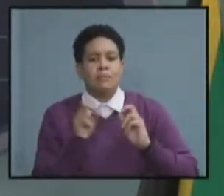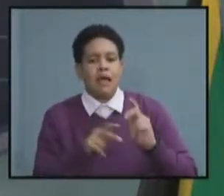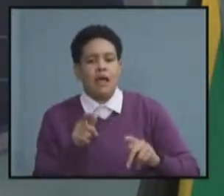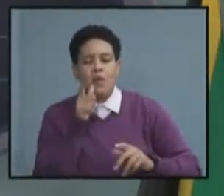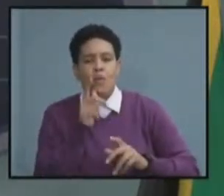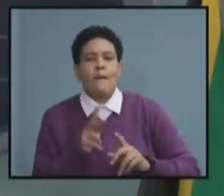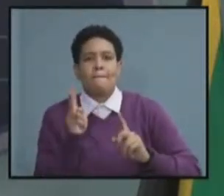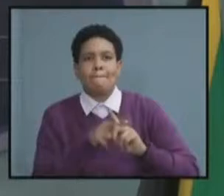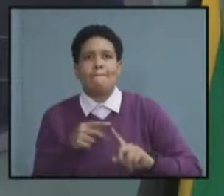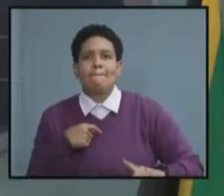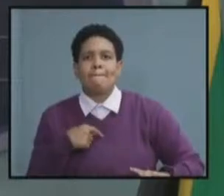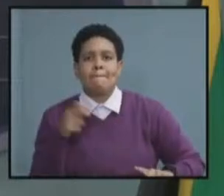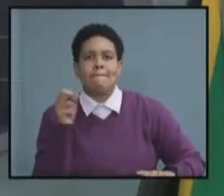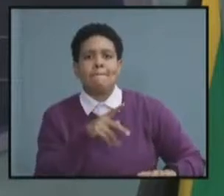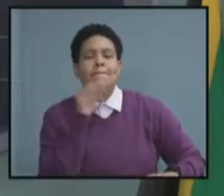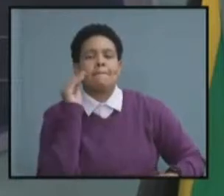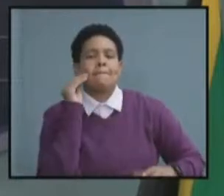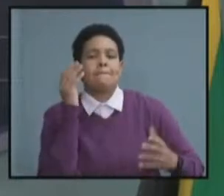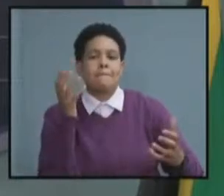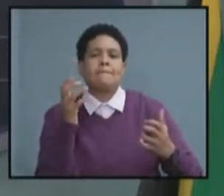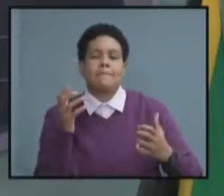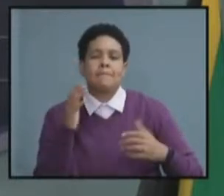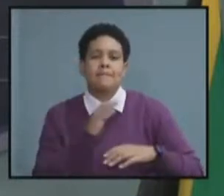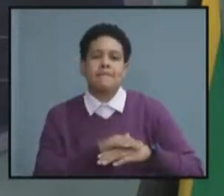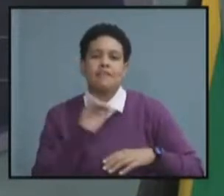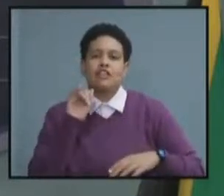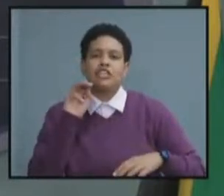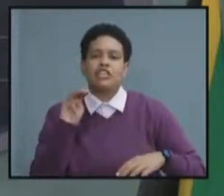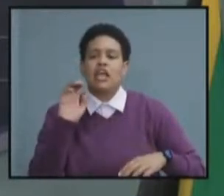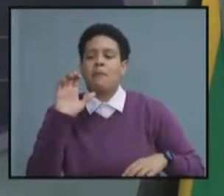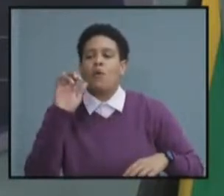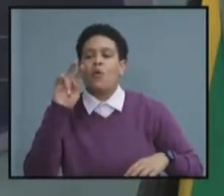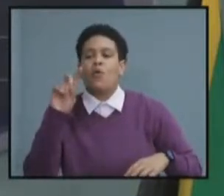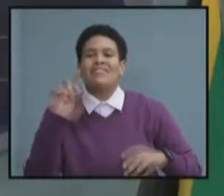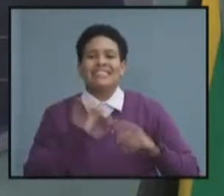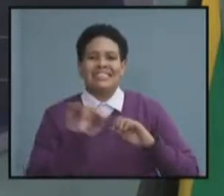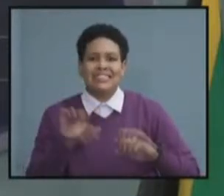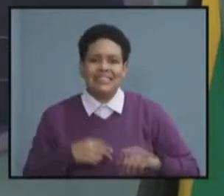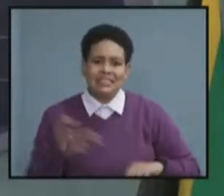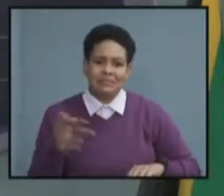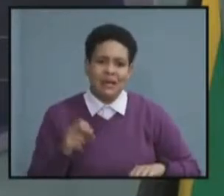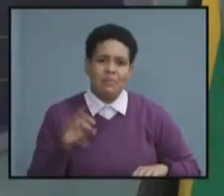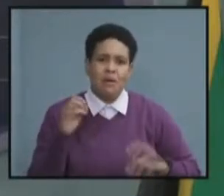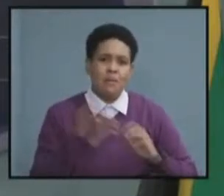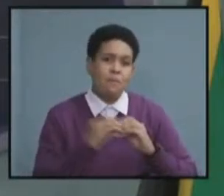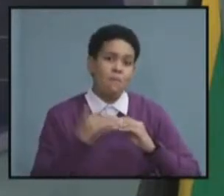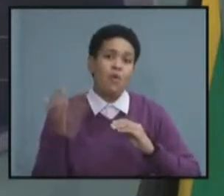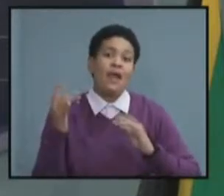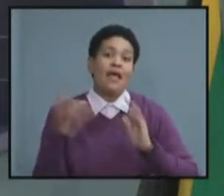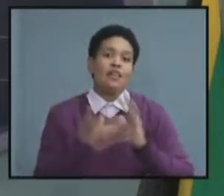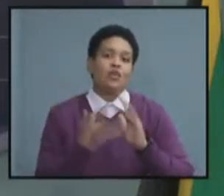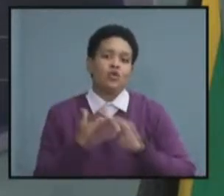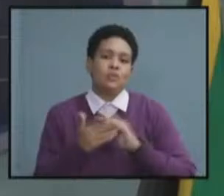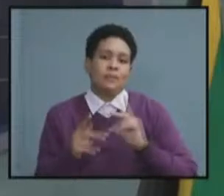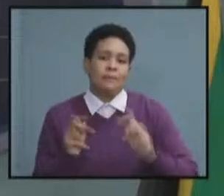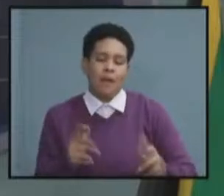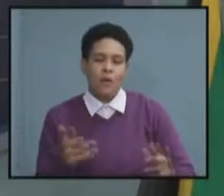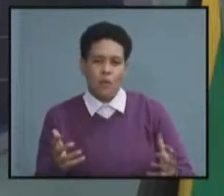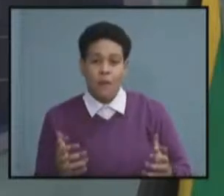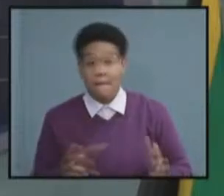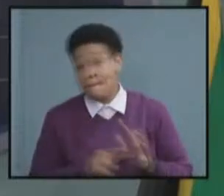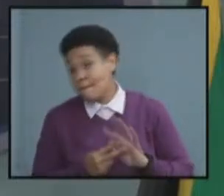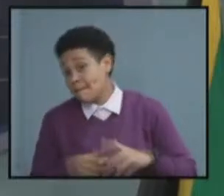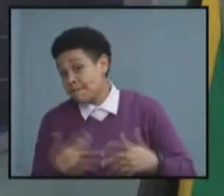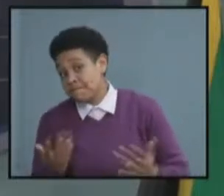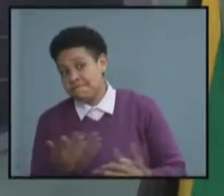have applied to return on the COVID system. What this means is